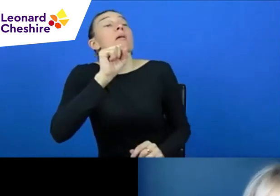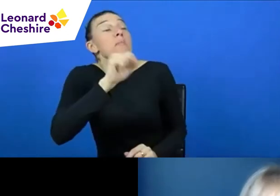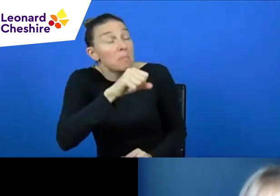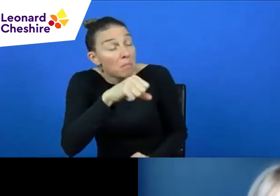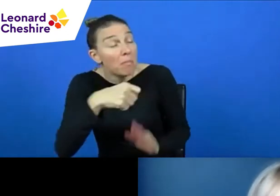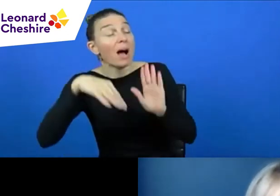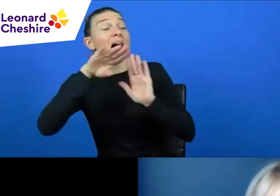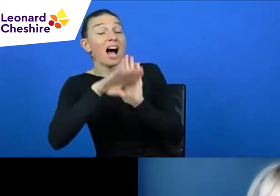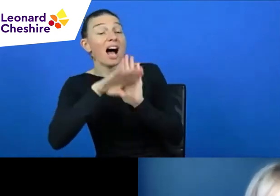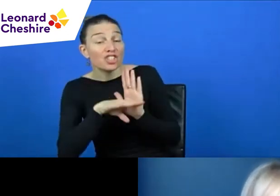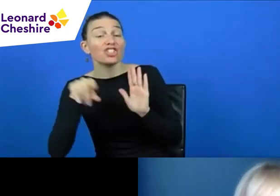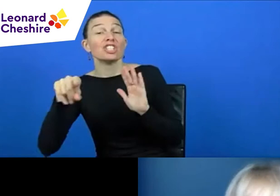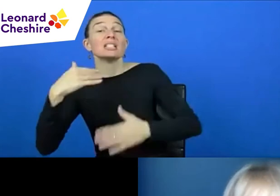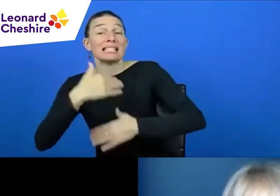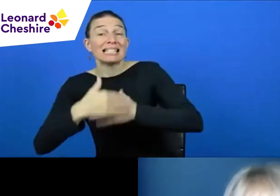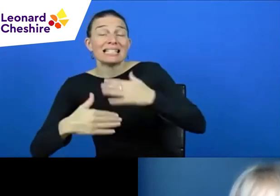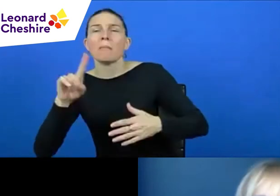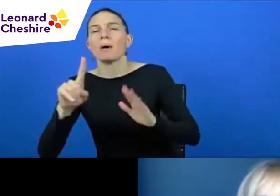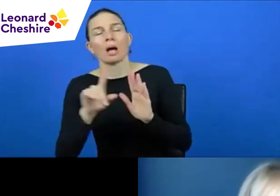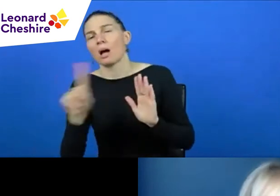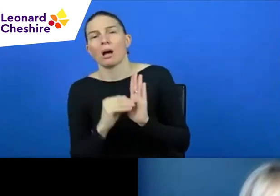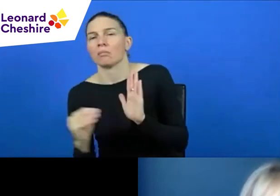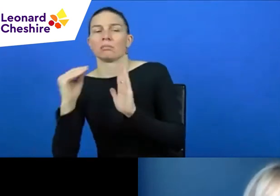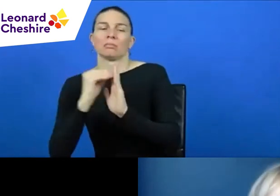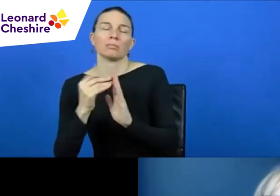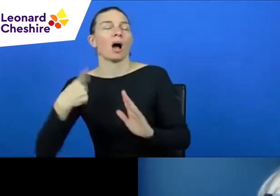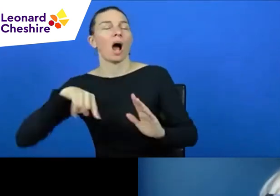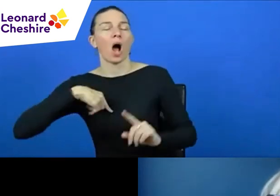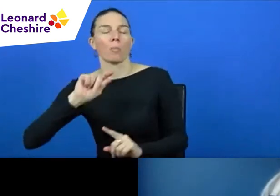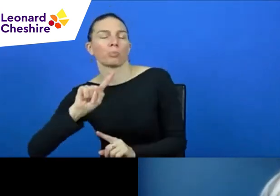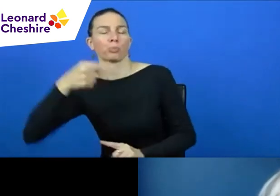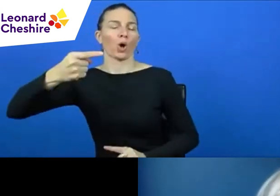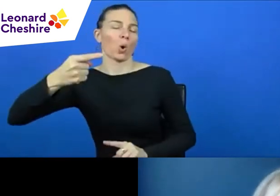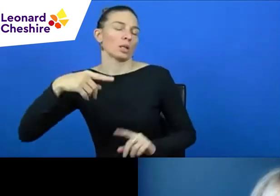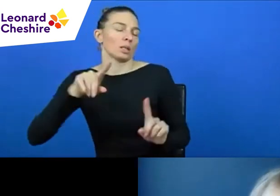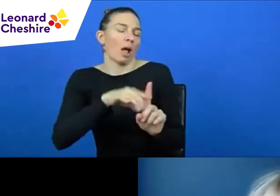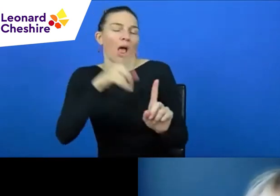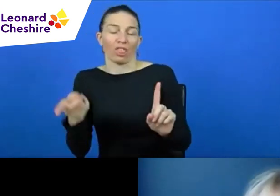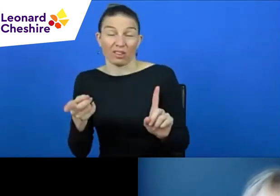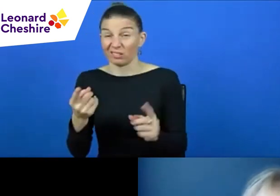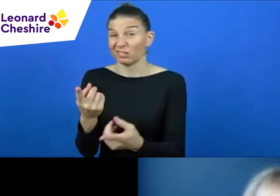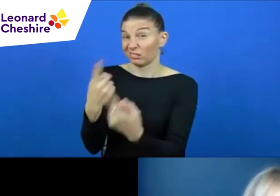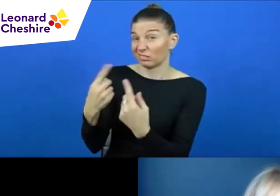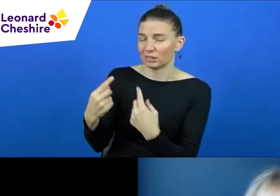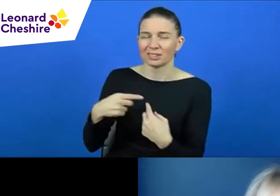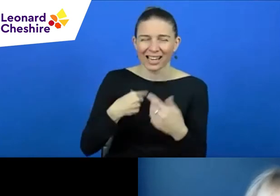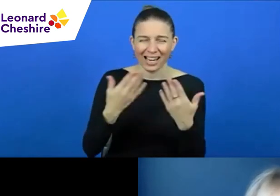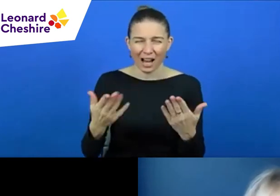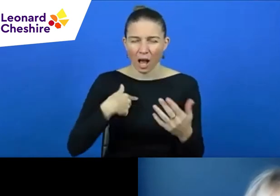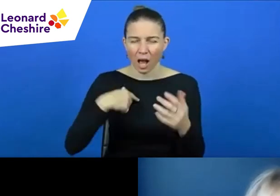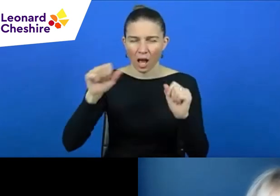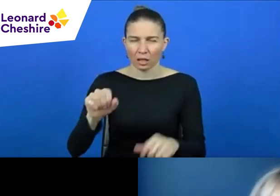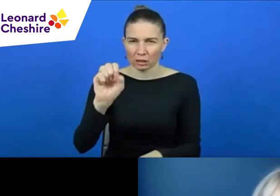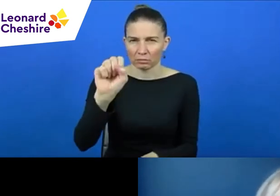agenda, but it ain't our priority because this year we're prioritizing on something else. And so let me just give you a stat, which is the real reason the